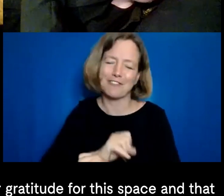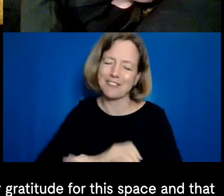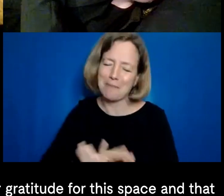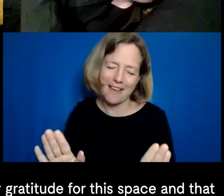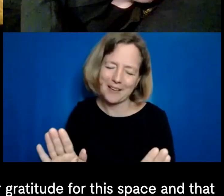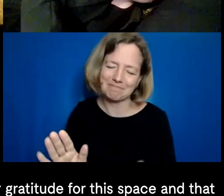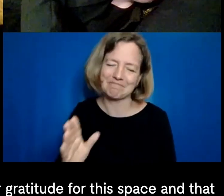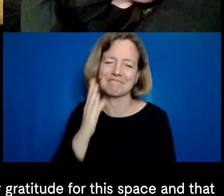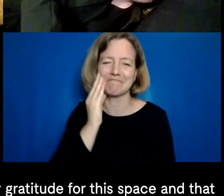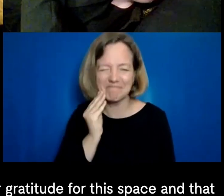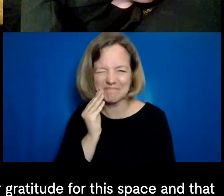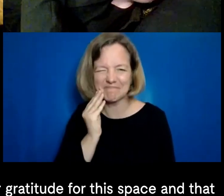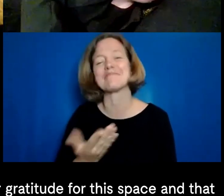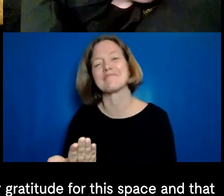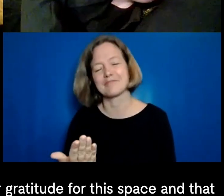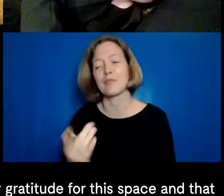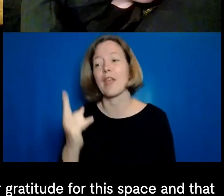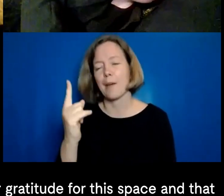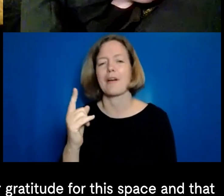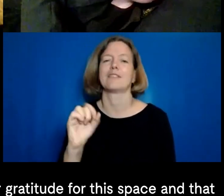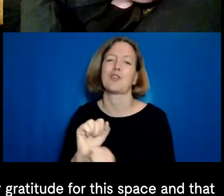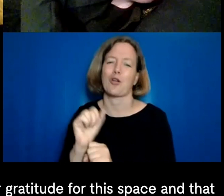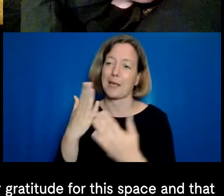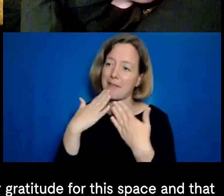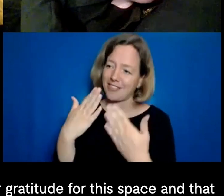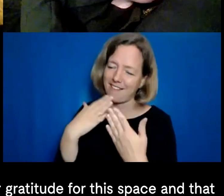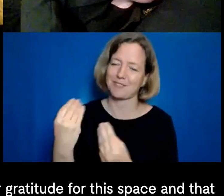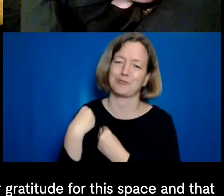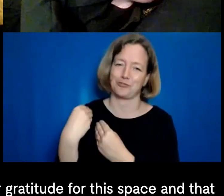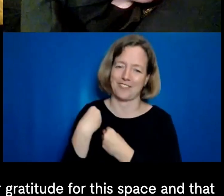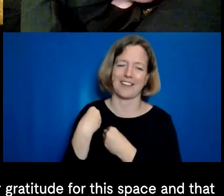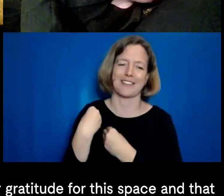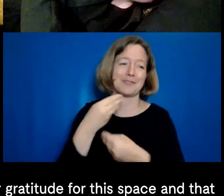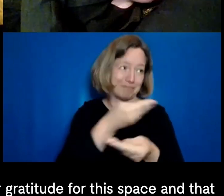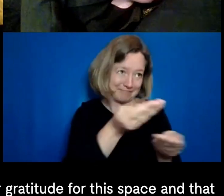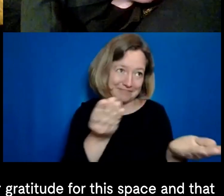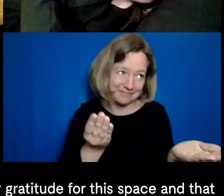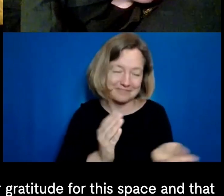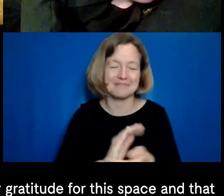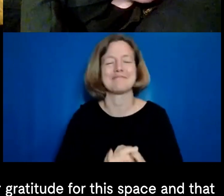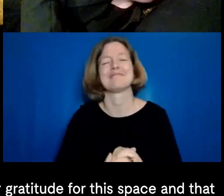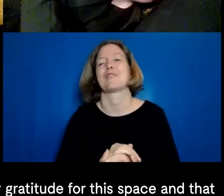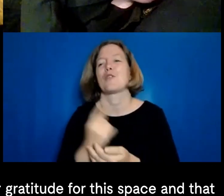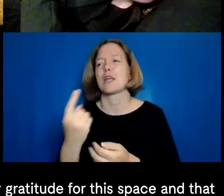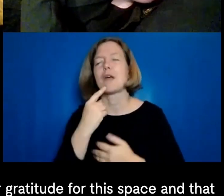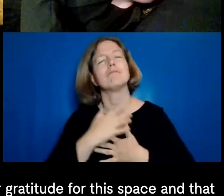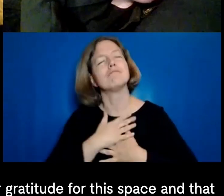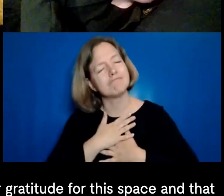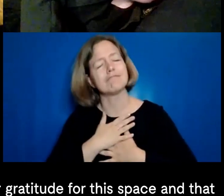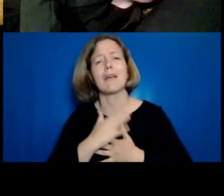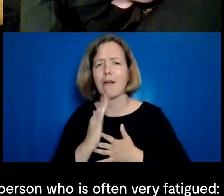but also wanted to express their gratitude for this space and that they feel very welcome and